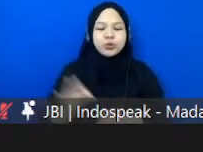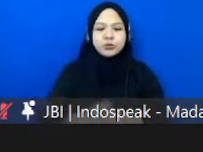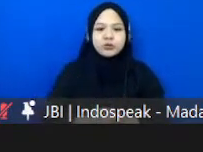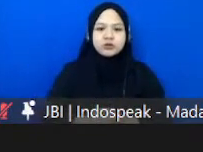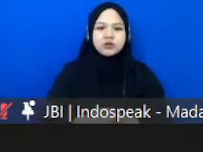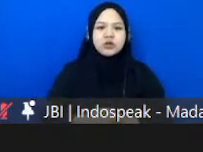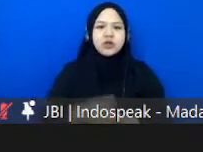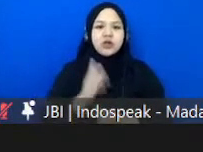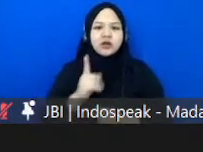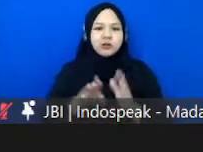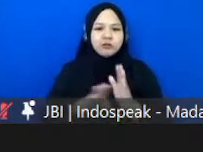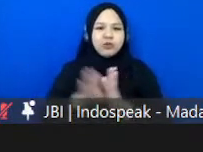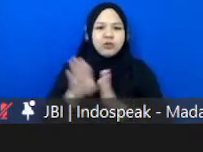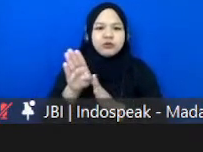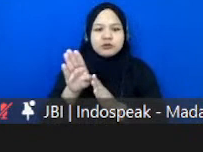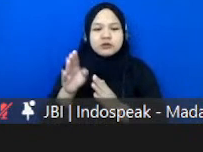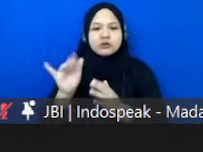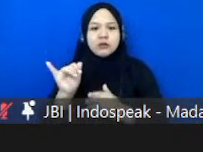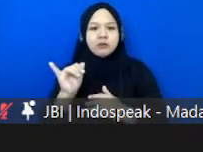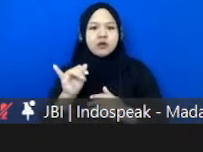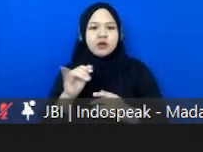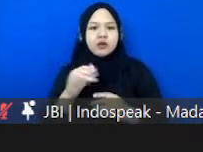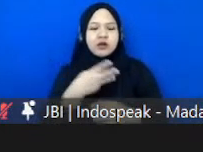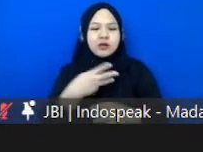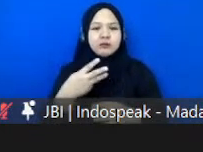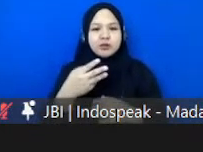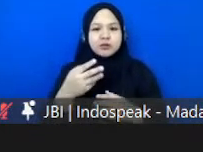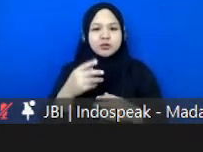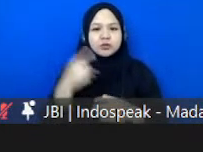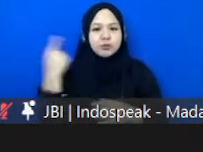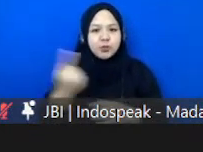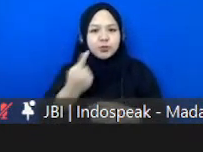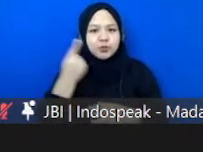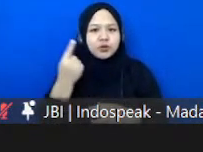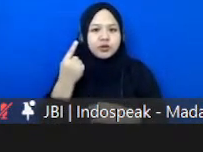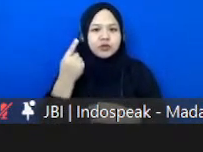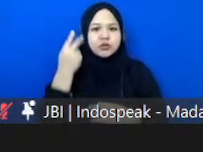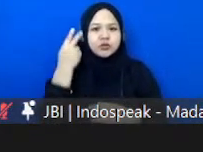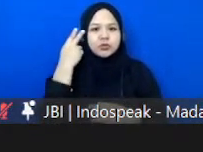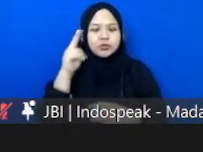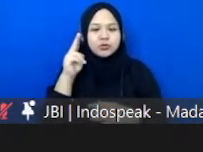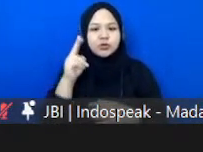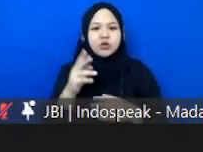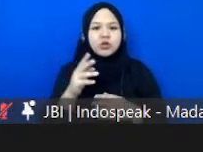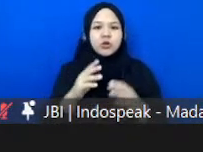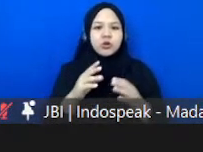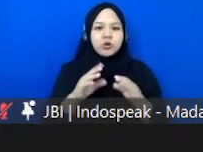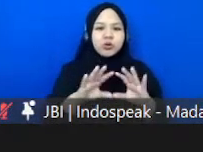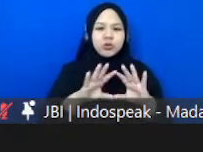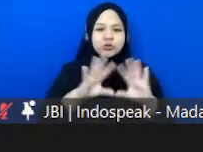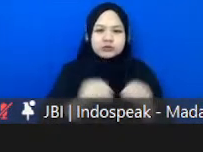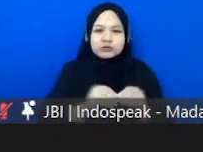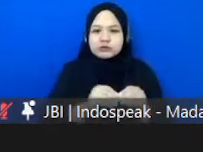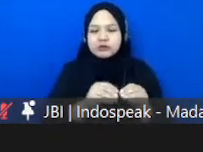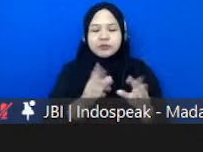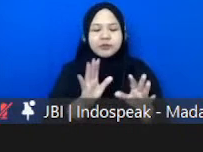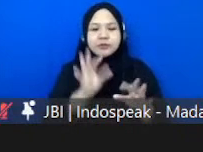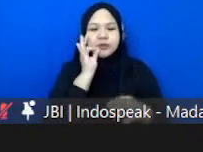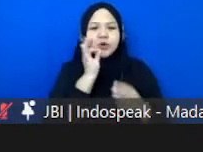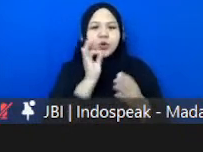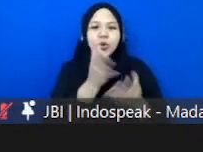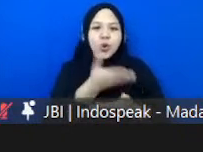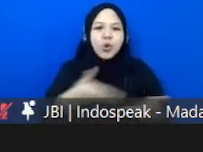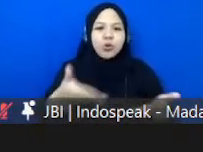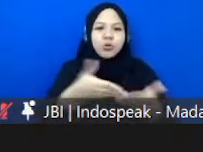progressive, populist and popular elements, created a political context more conducive to rights-based health policy. At the